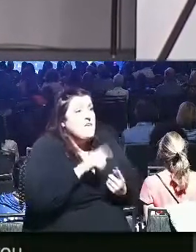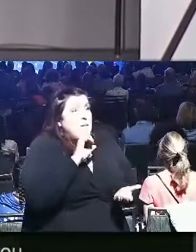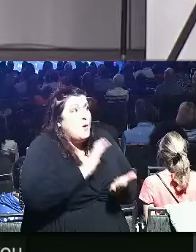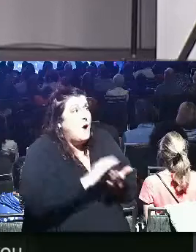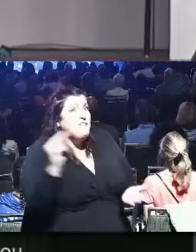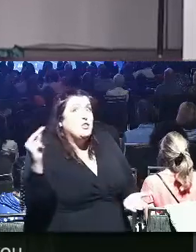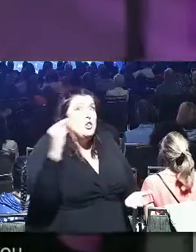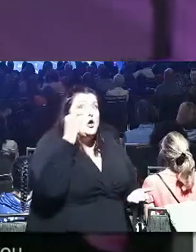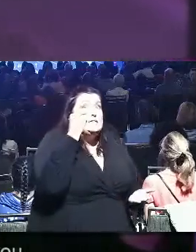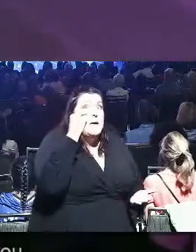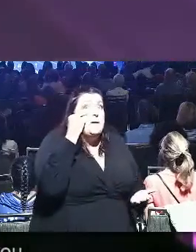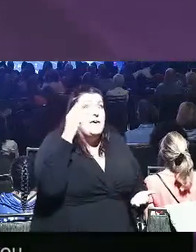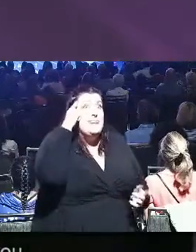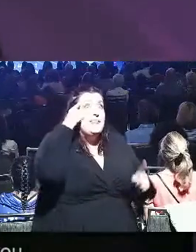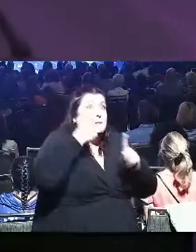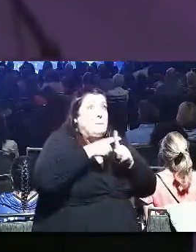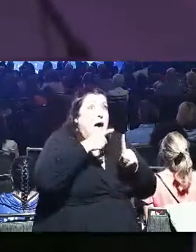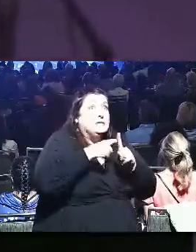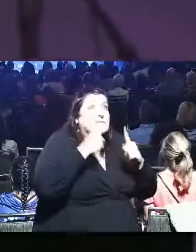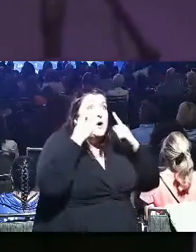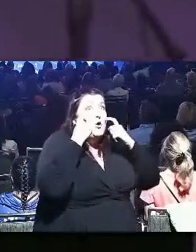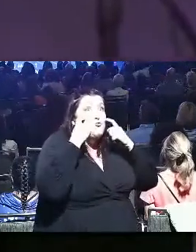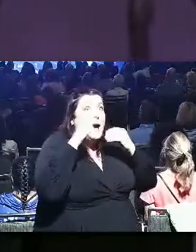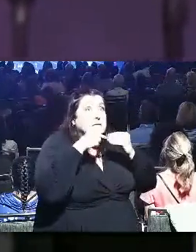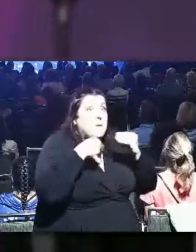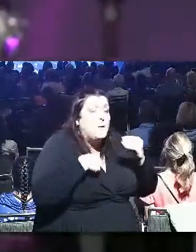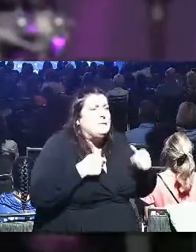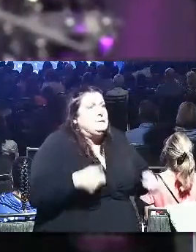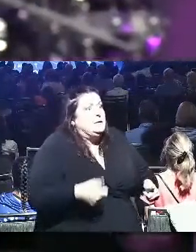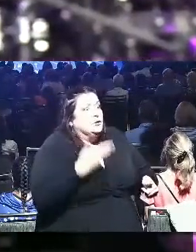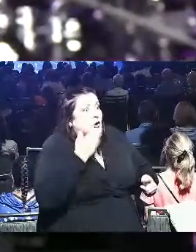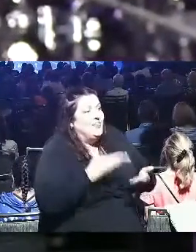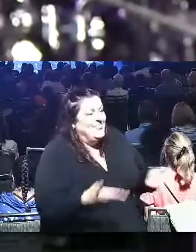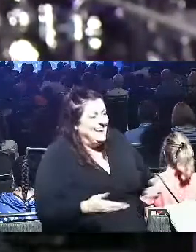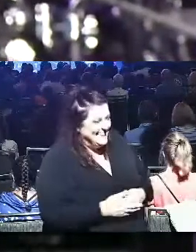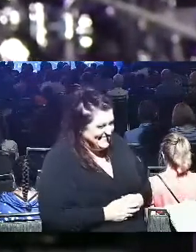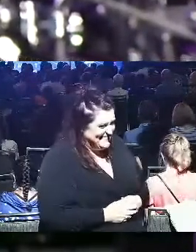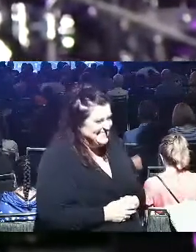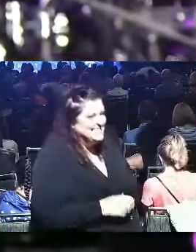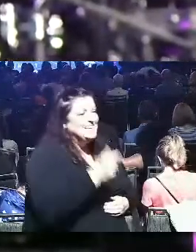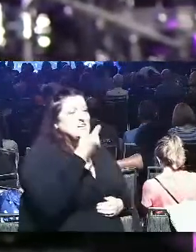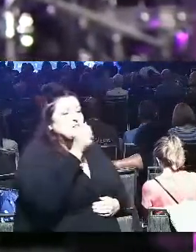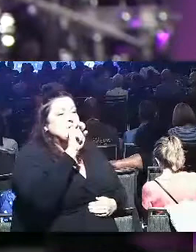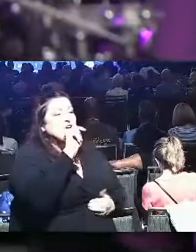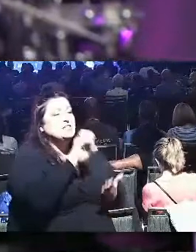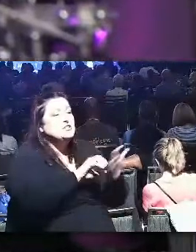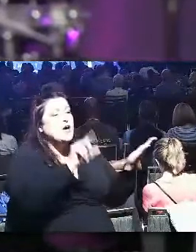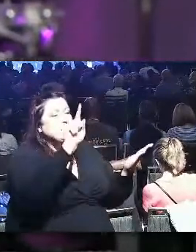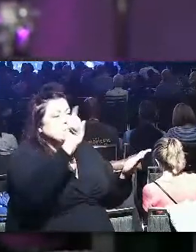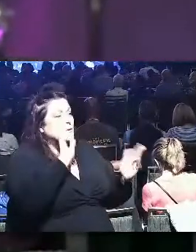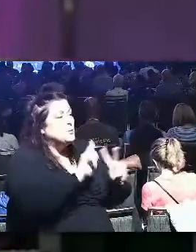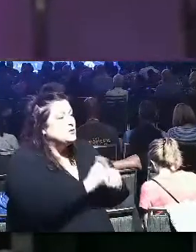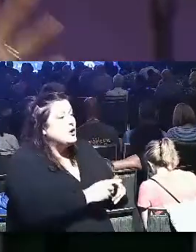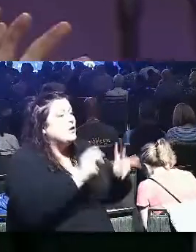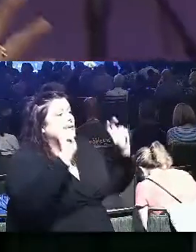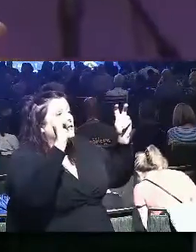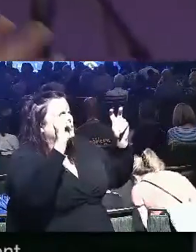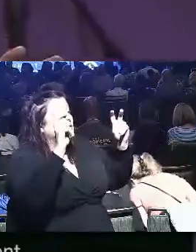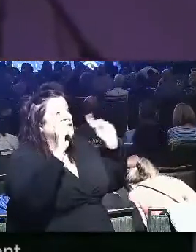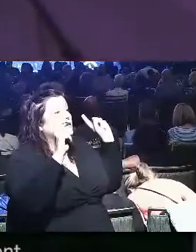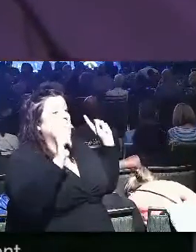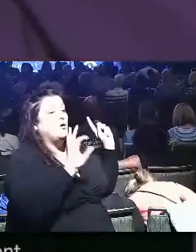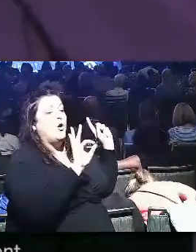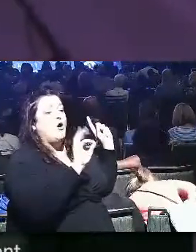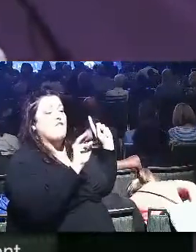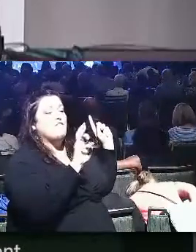years of marriage? That's a beautiful thing. Let's open our Bibles up to Genesis chapter 1. We're going to get there in just a moment. Today's title is Forward